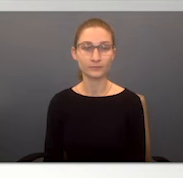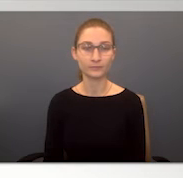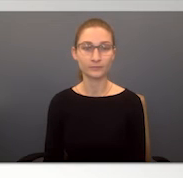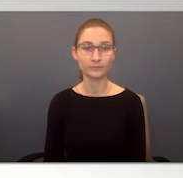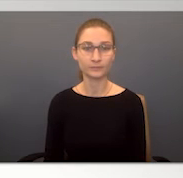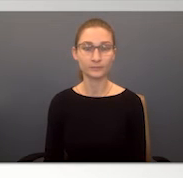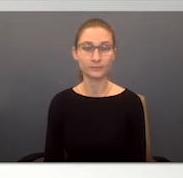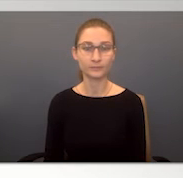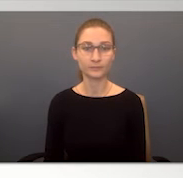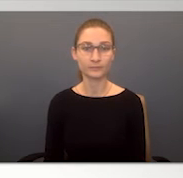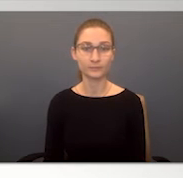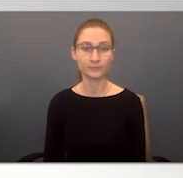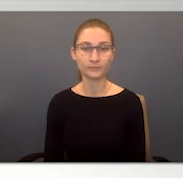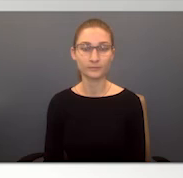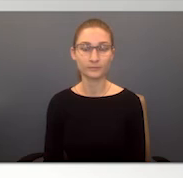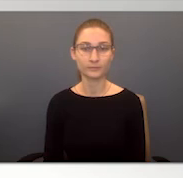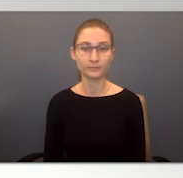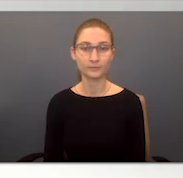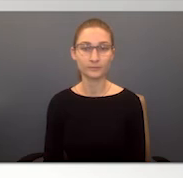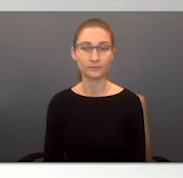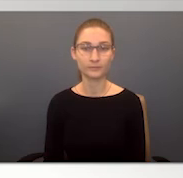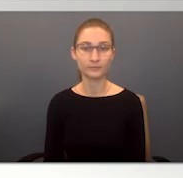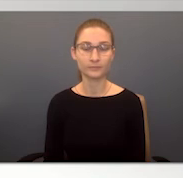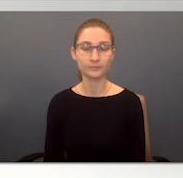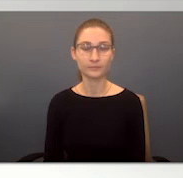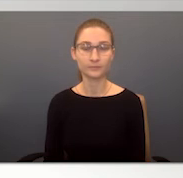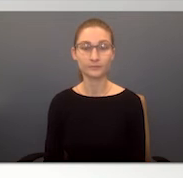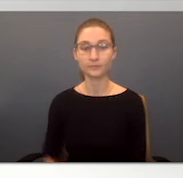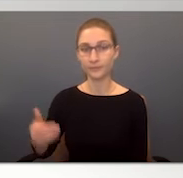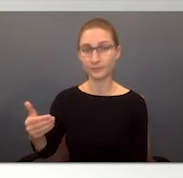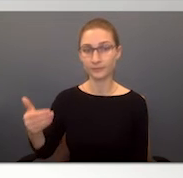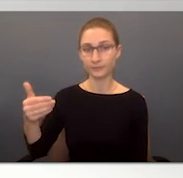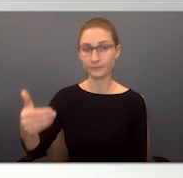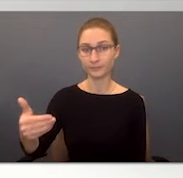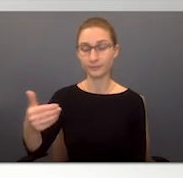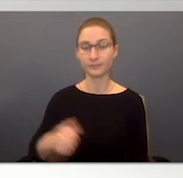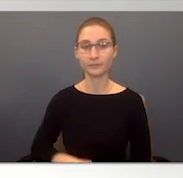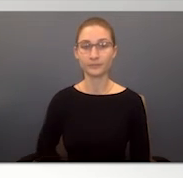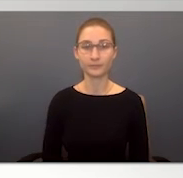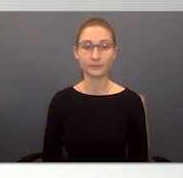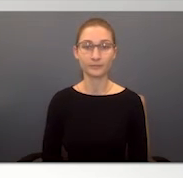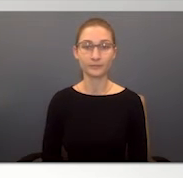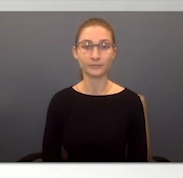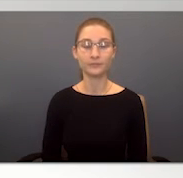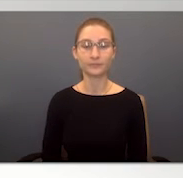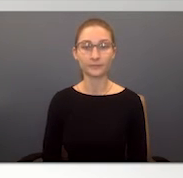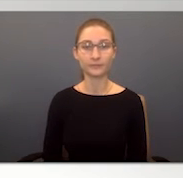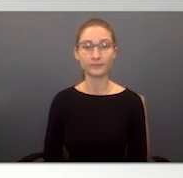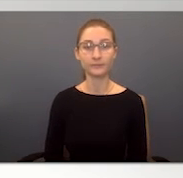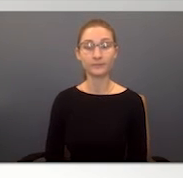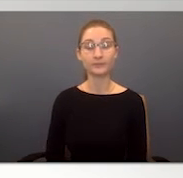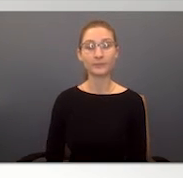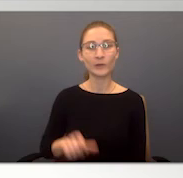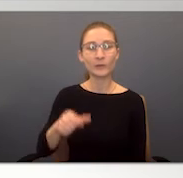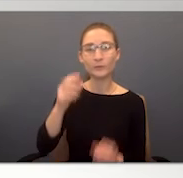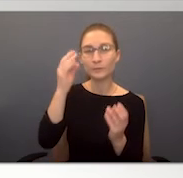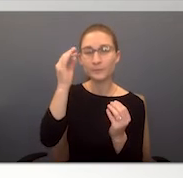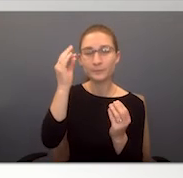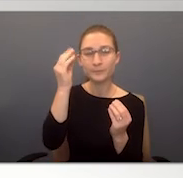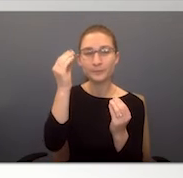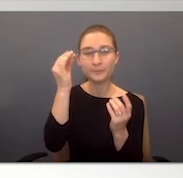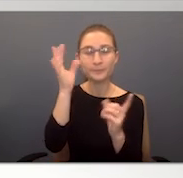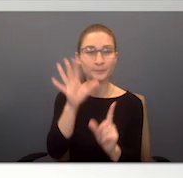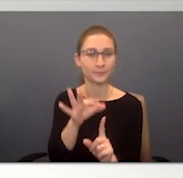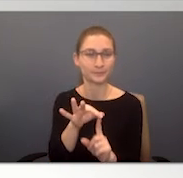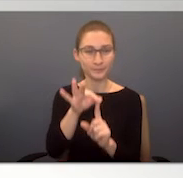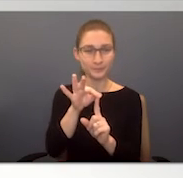thinking outside the box, again, that's something we have to use in advocacy. But, you know, I'm kind of here to tell you, well, I am